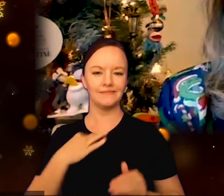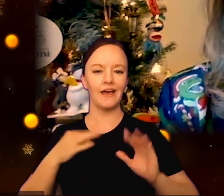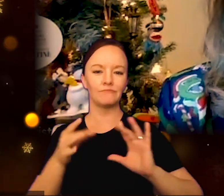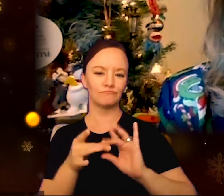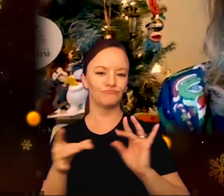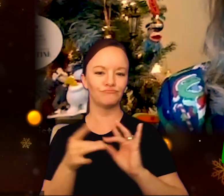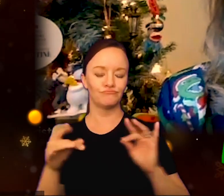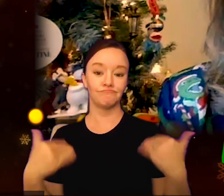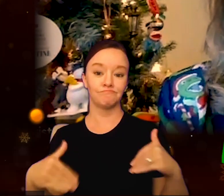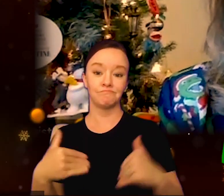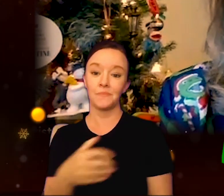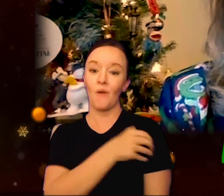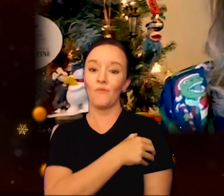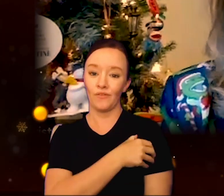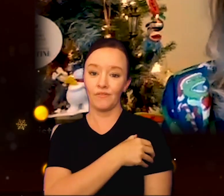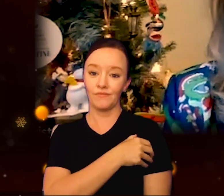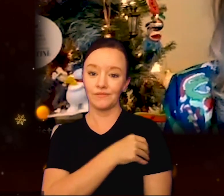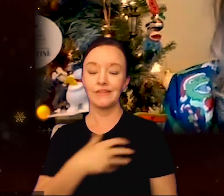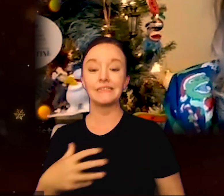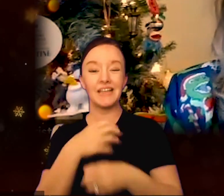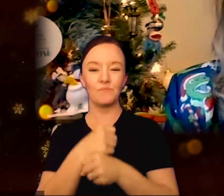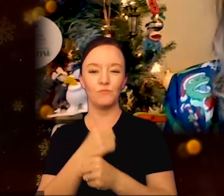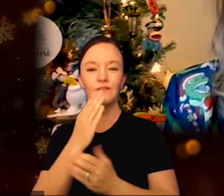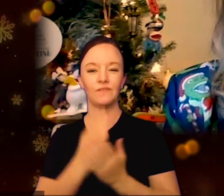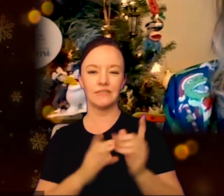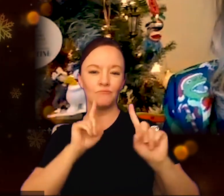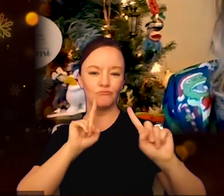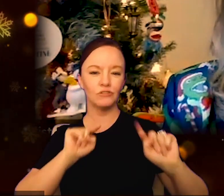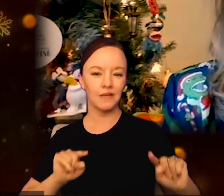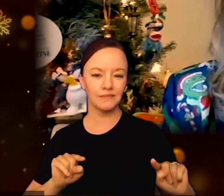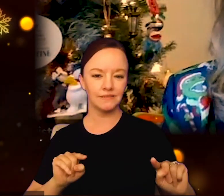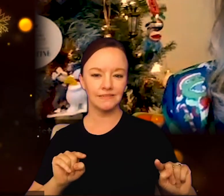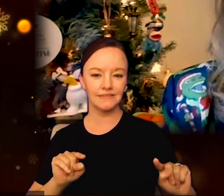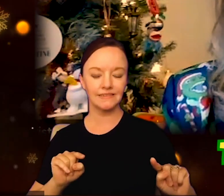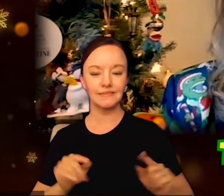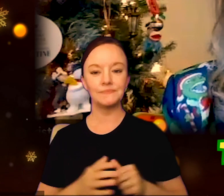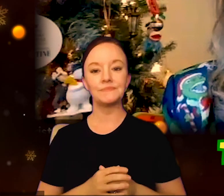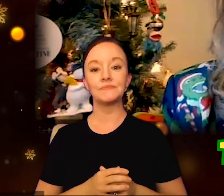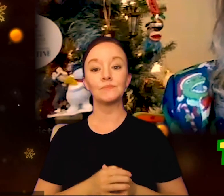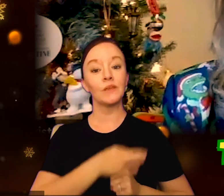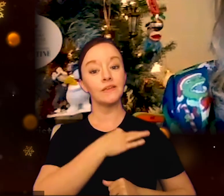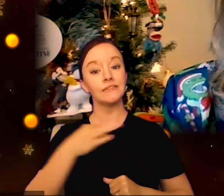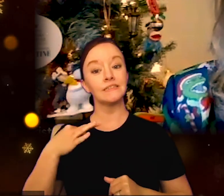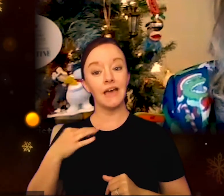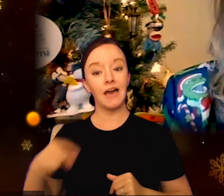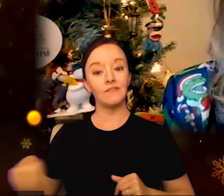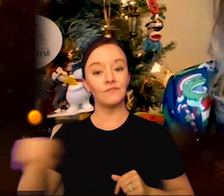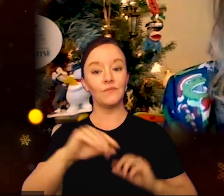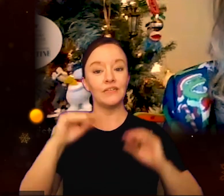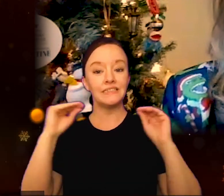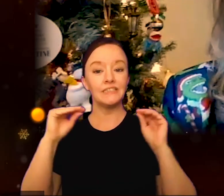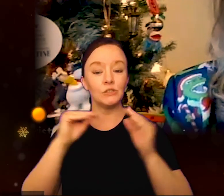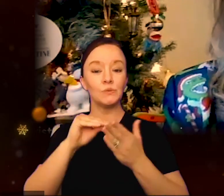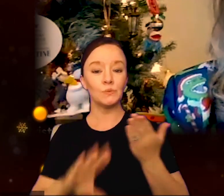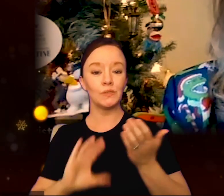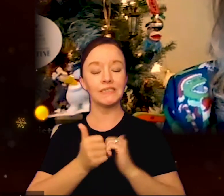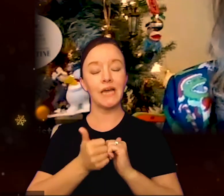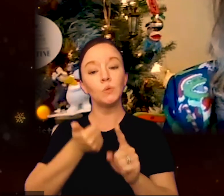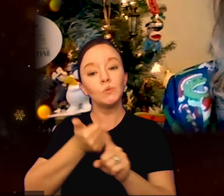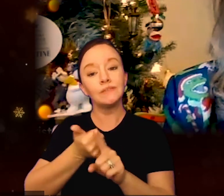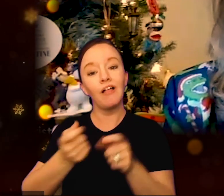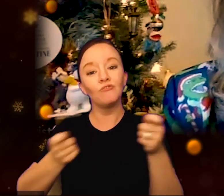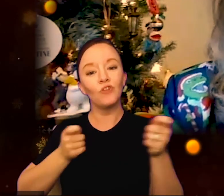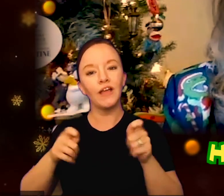powerful. Here's a summary of some of those responses. Staff have been teaching students how to self-regulate with